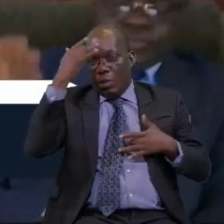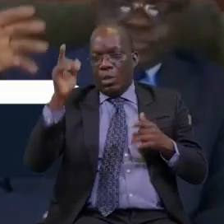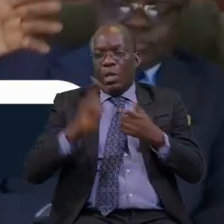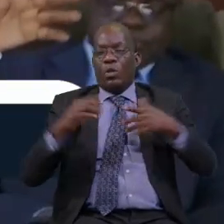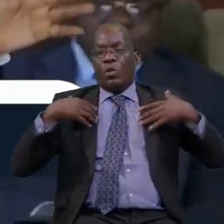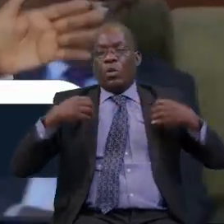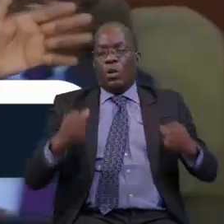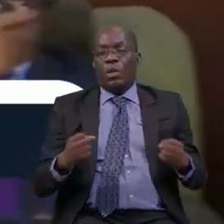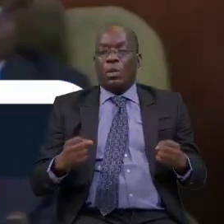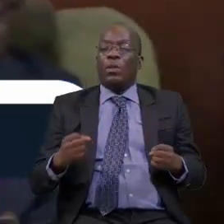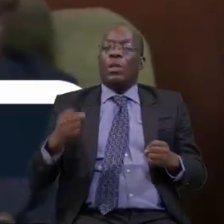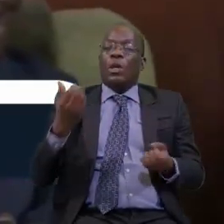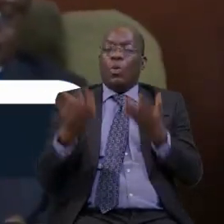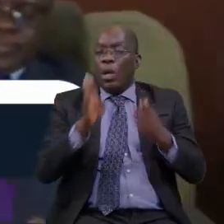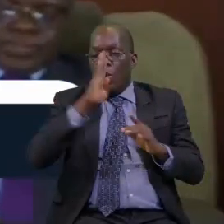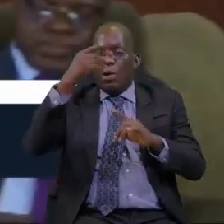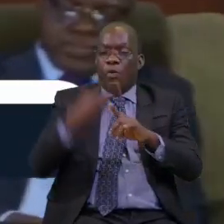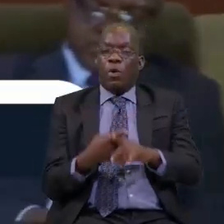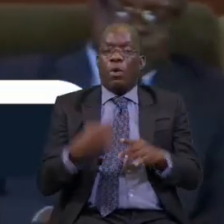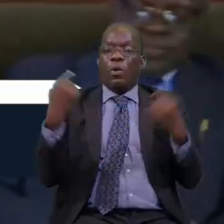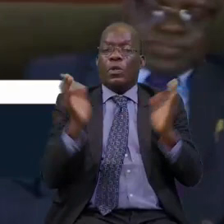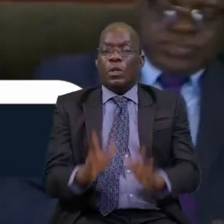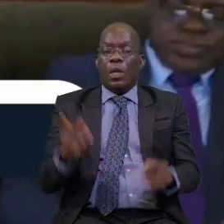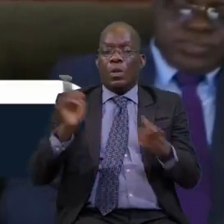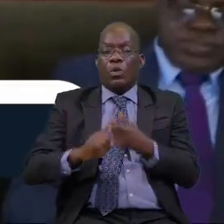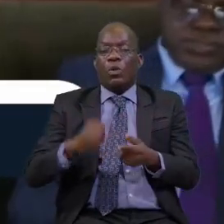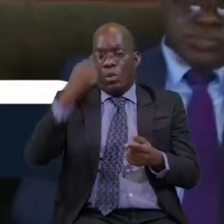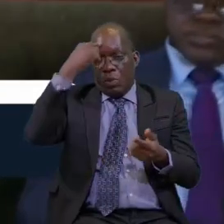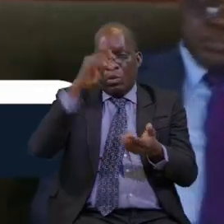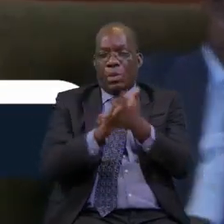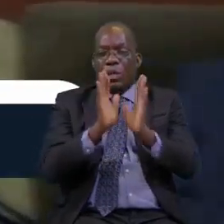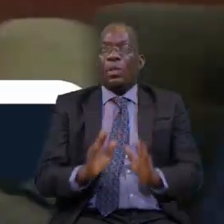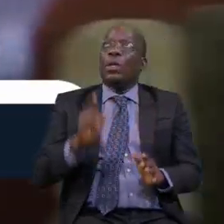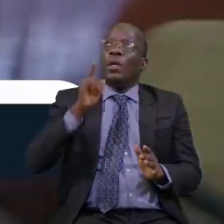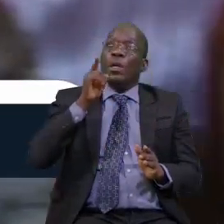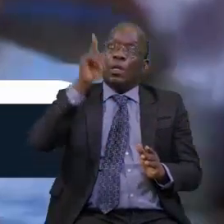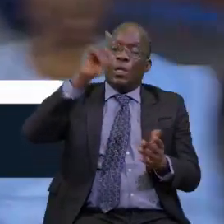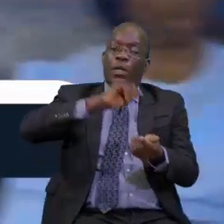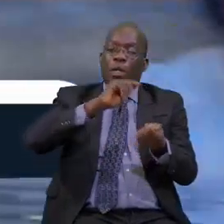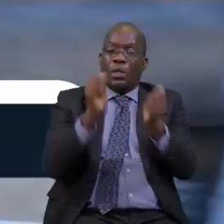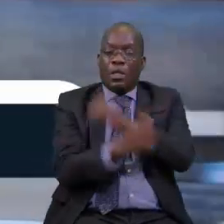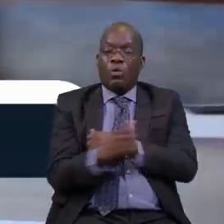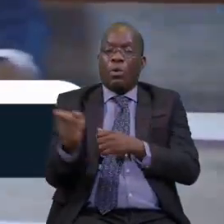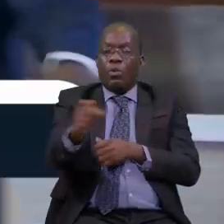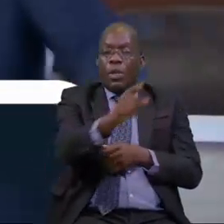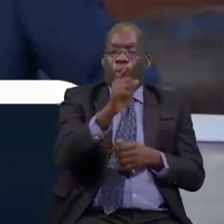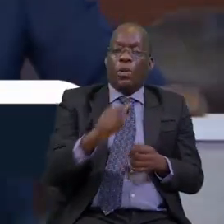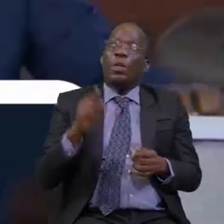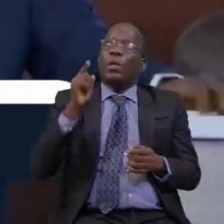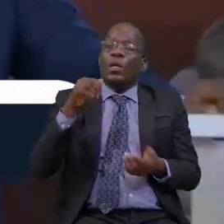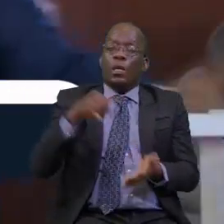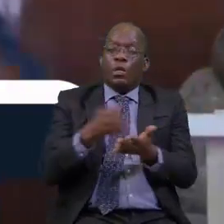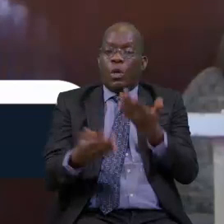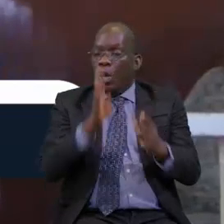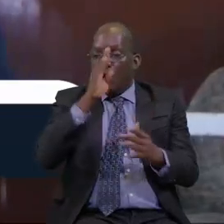them. Might be from a sinner to a saint, but he transformed them. Might be from somebody down below and